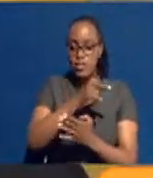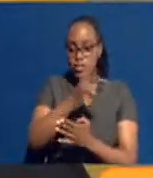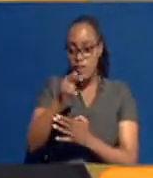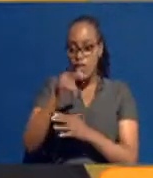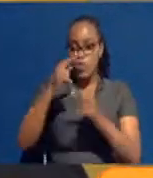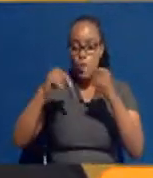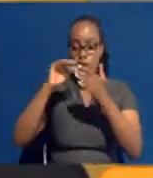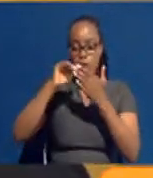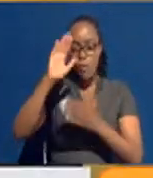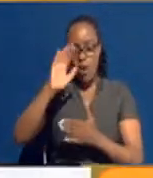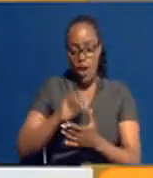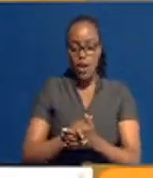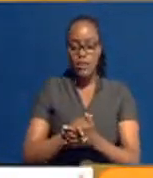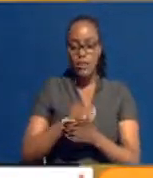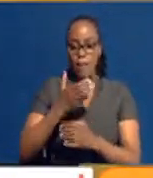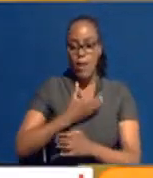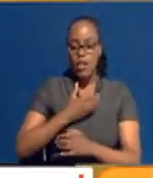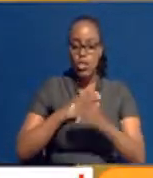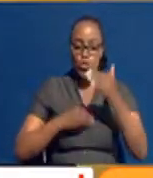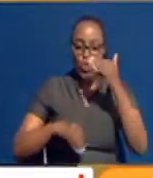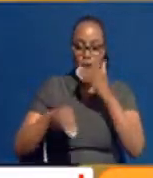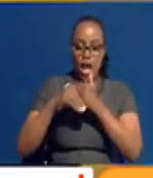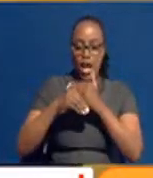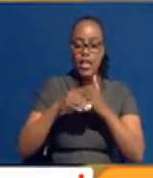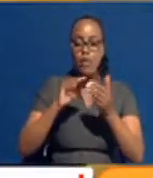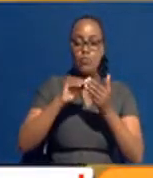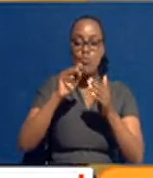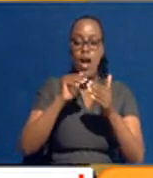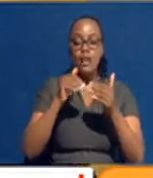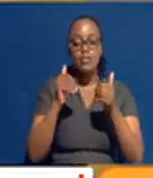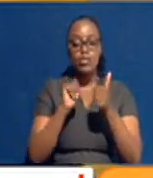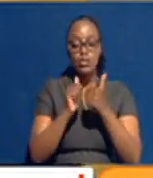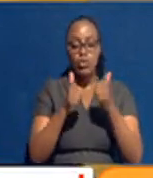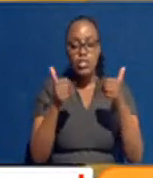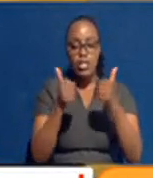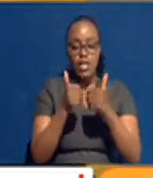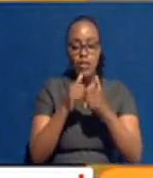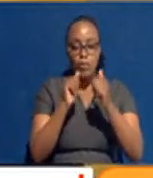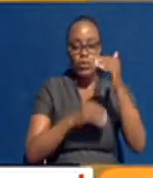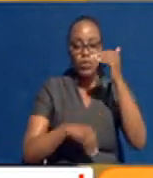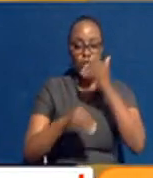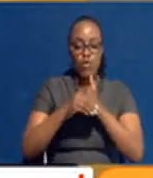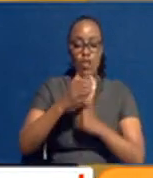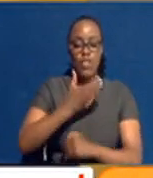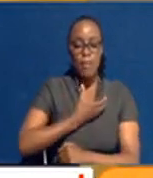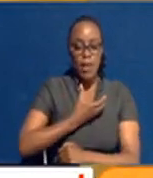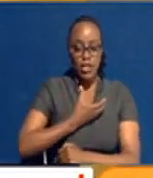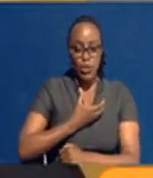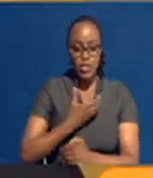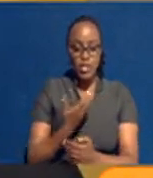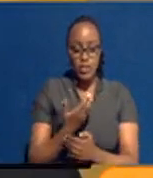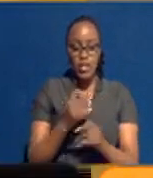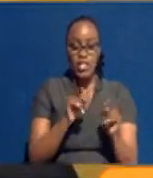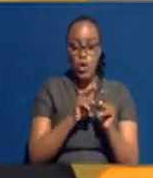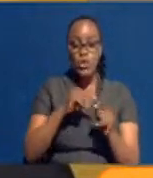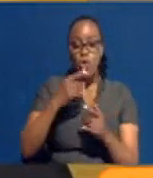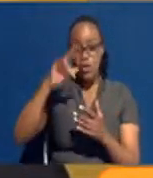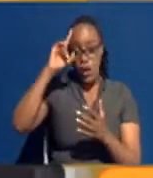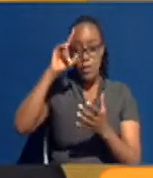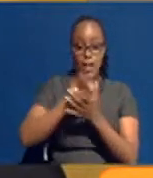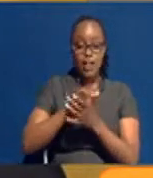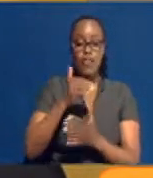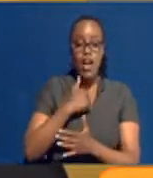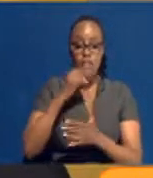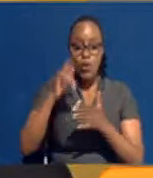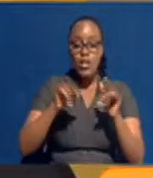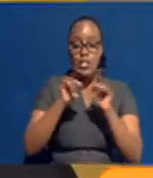medals. Tuongeze idadi ya michezo that can increase our medal haul. And I believe that